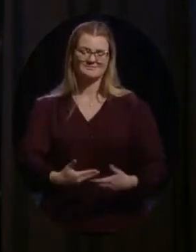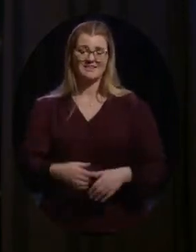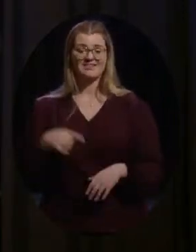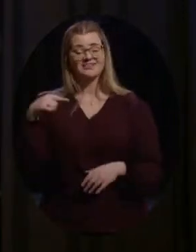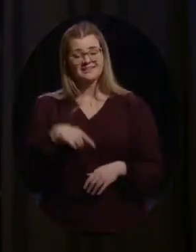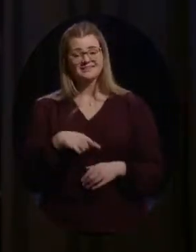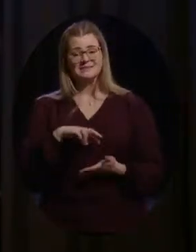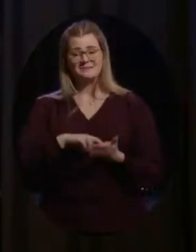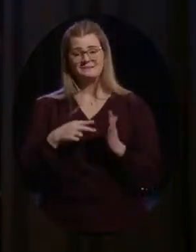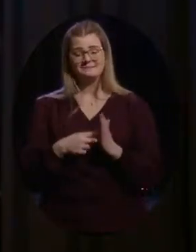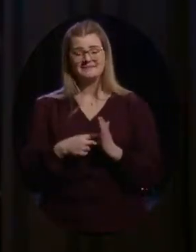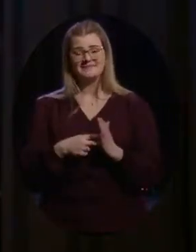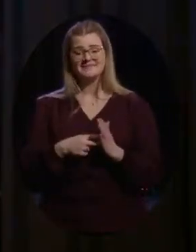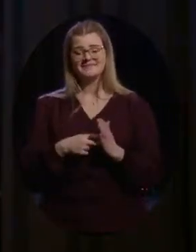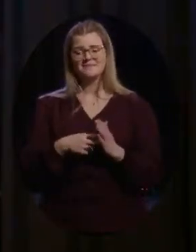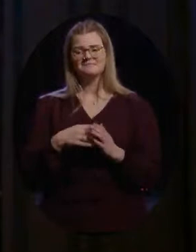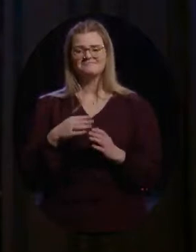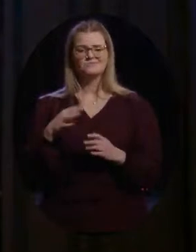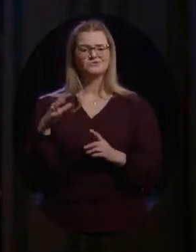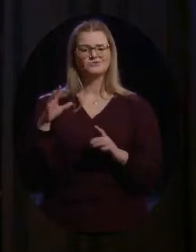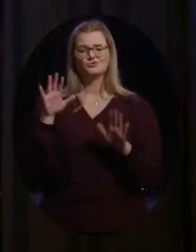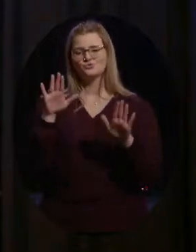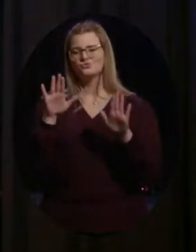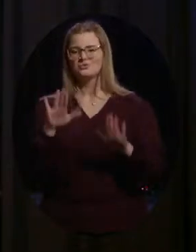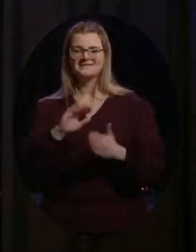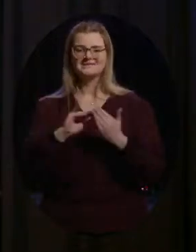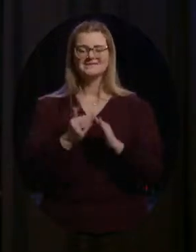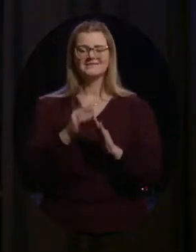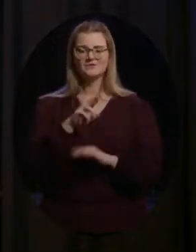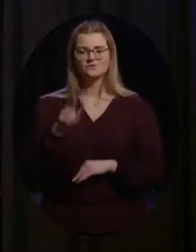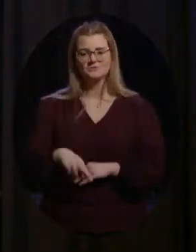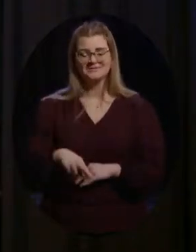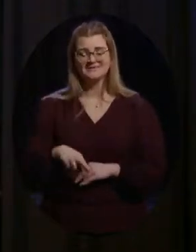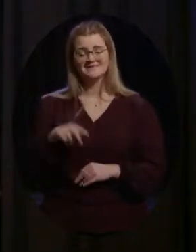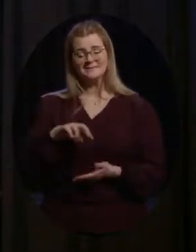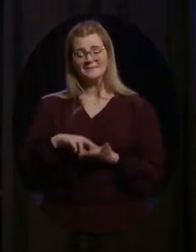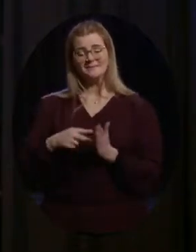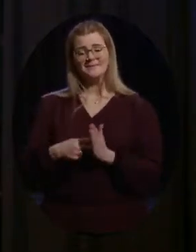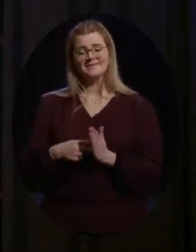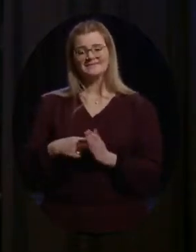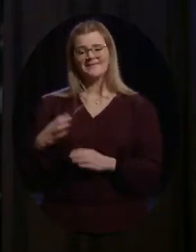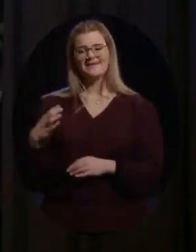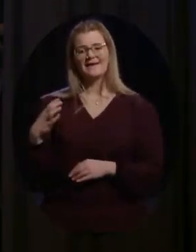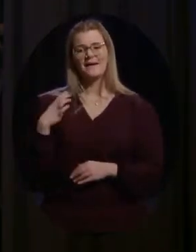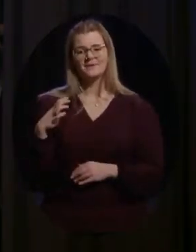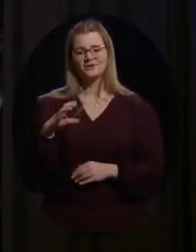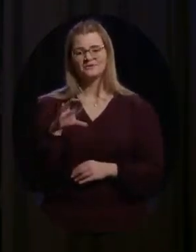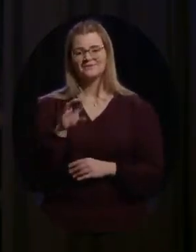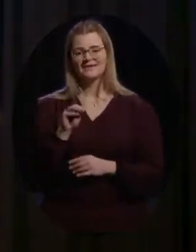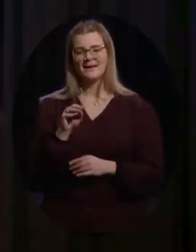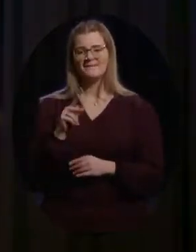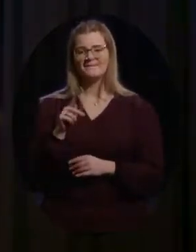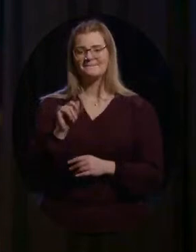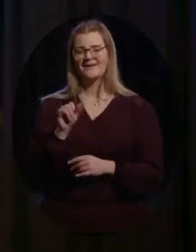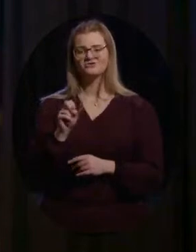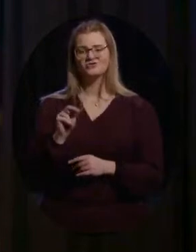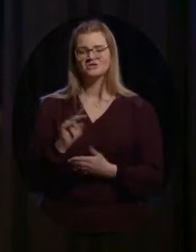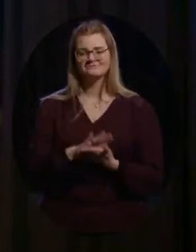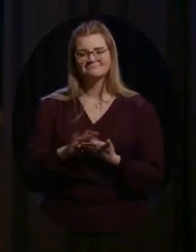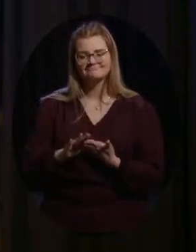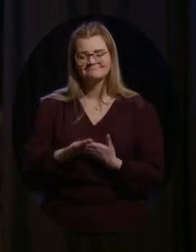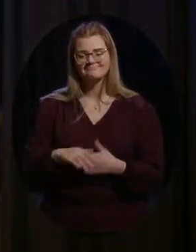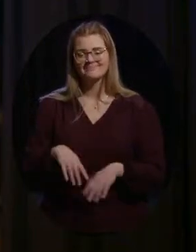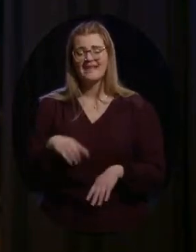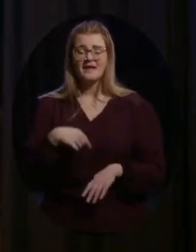is what it means to be the great city of Richmond. This is what it means to be the capital of compassion. I'm